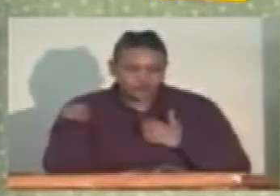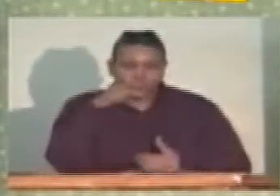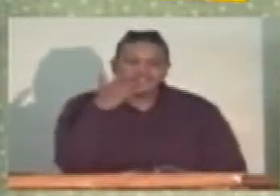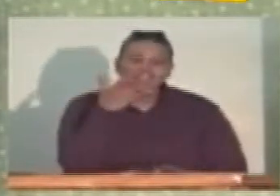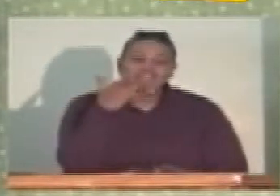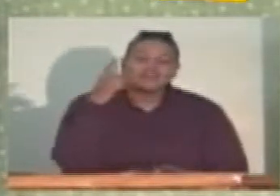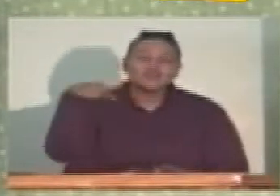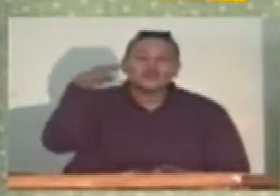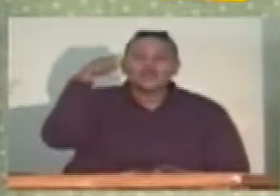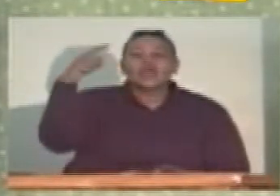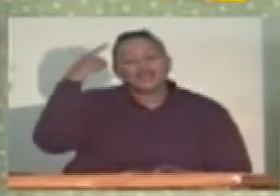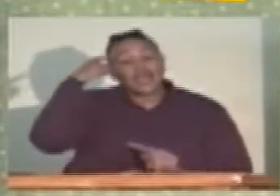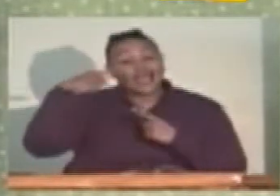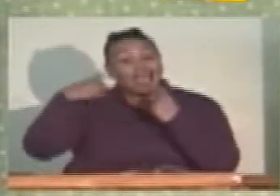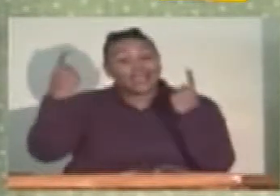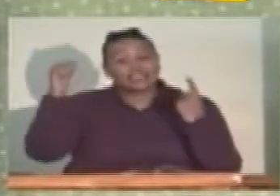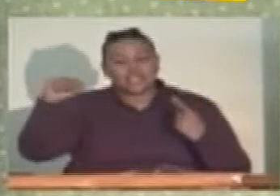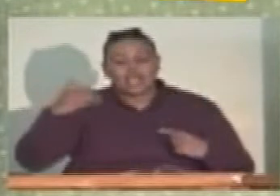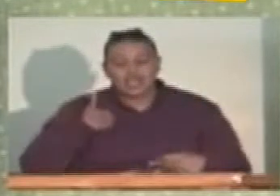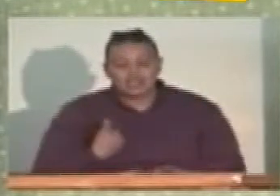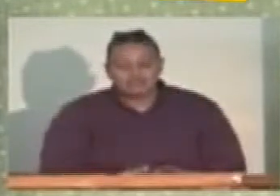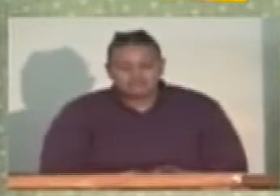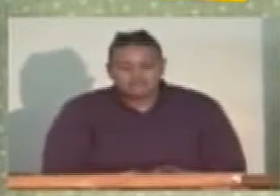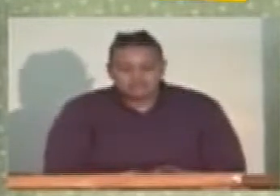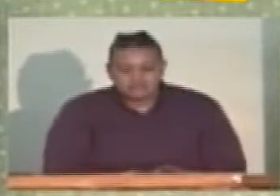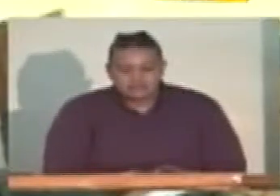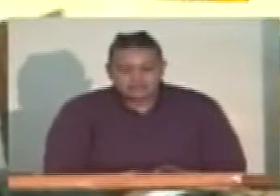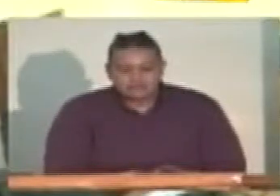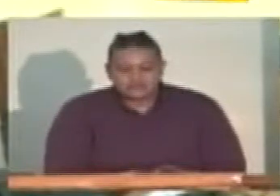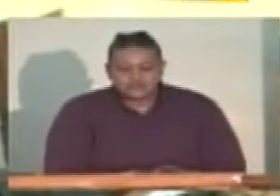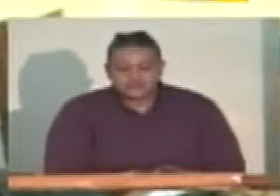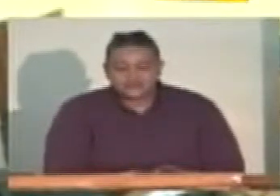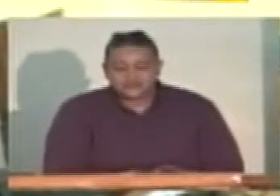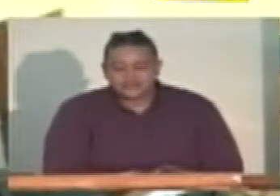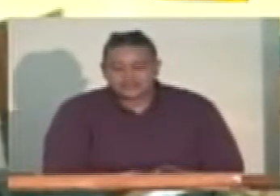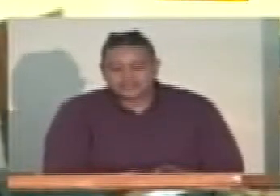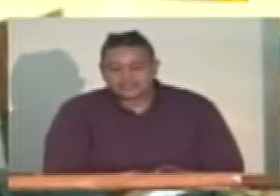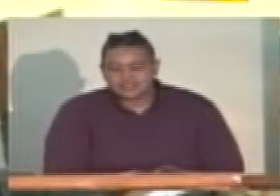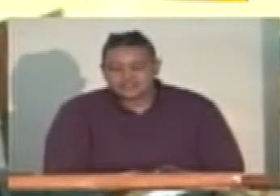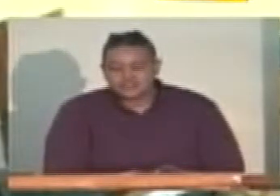favor? Those against? Ayes have it.